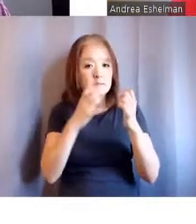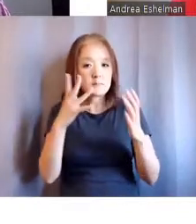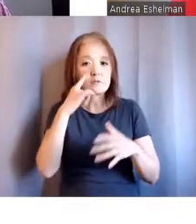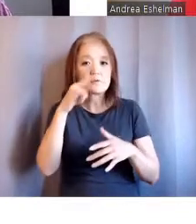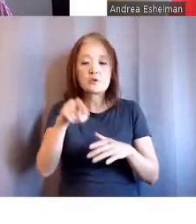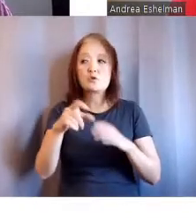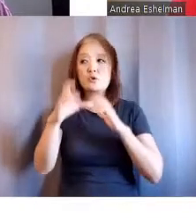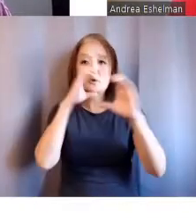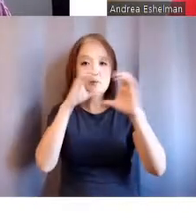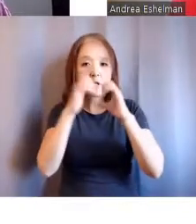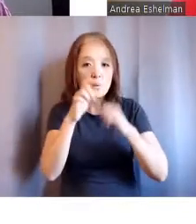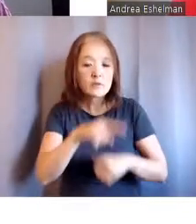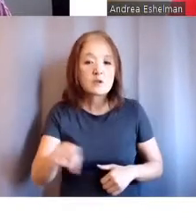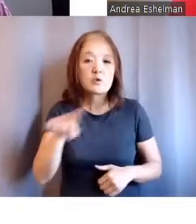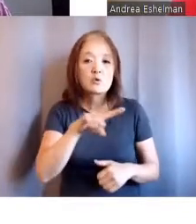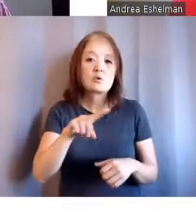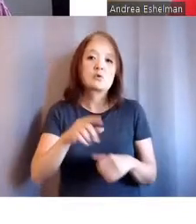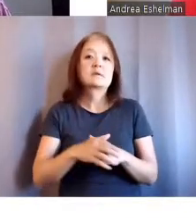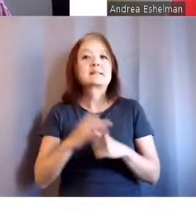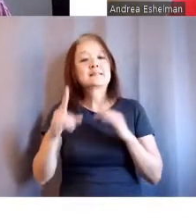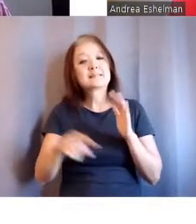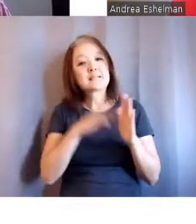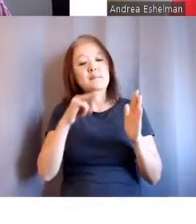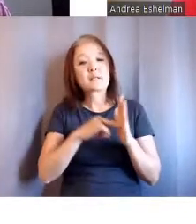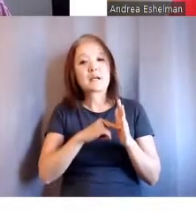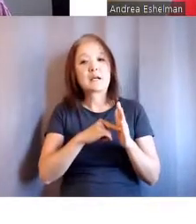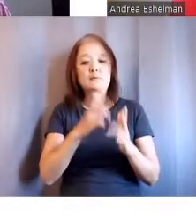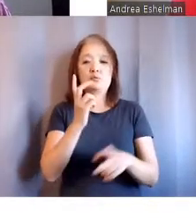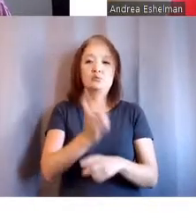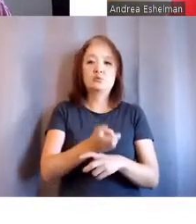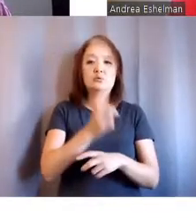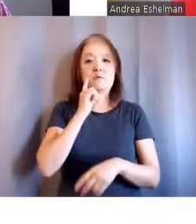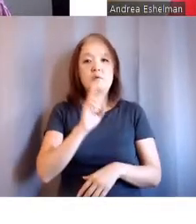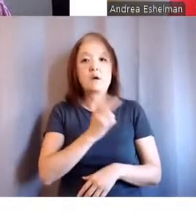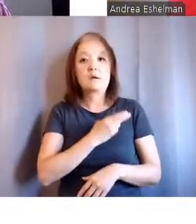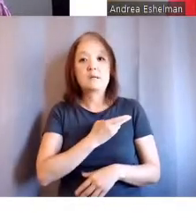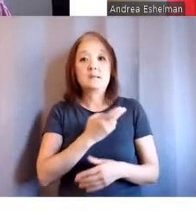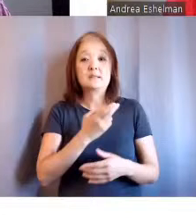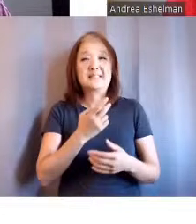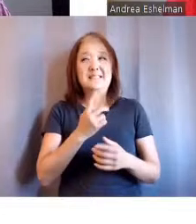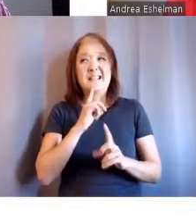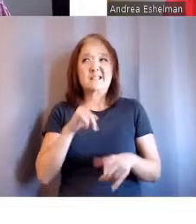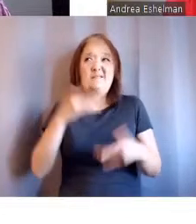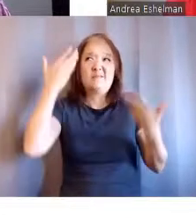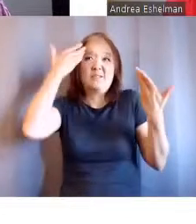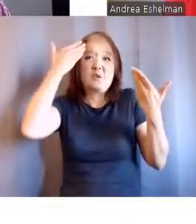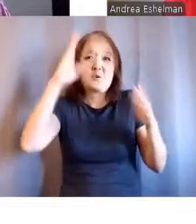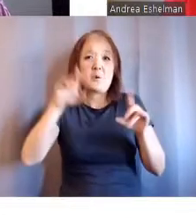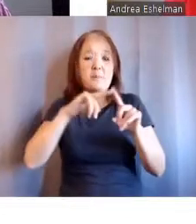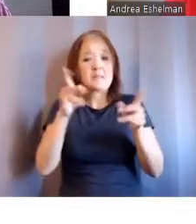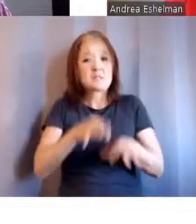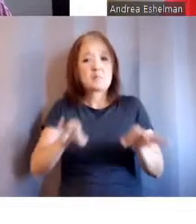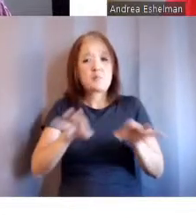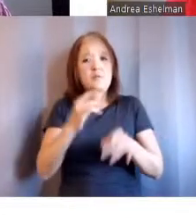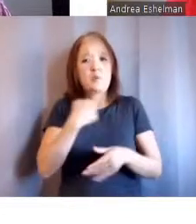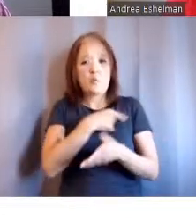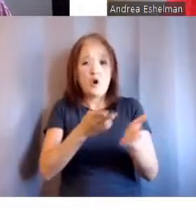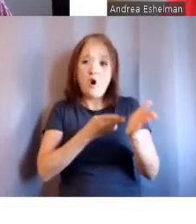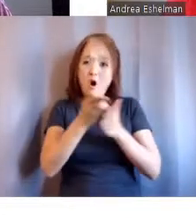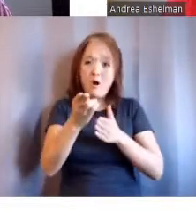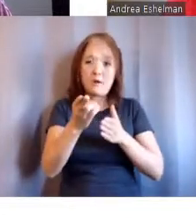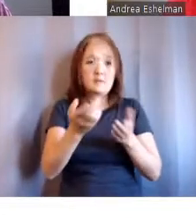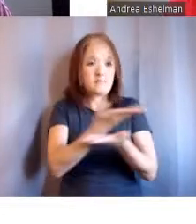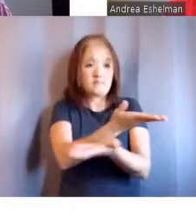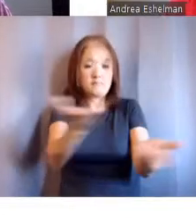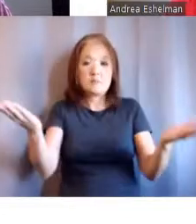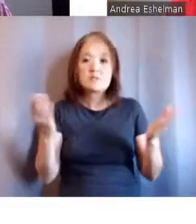with you. And sometimes it's hard for us to say that we just don't know, but it's important that we are honest with you. And so we will do our